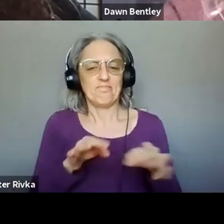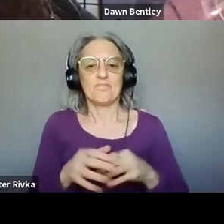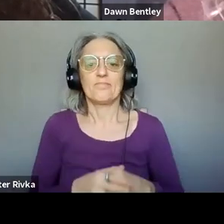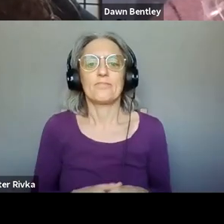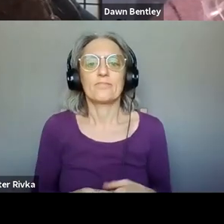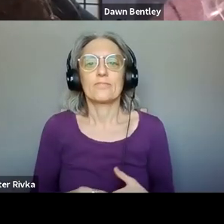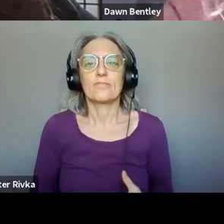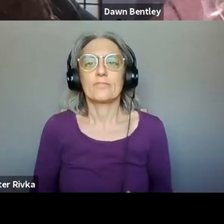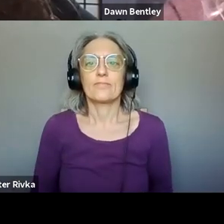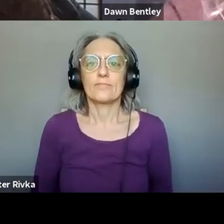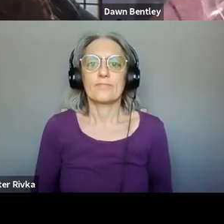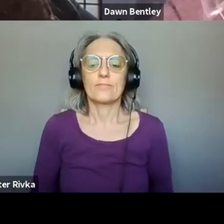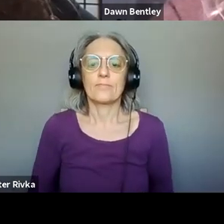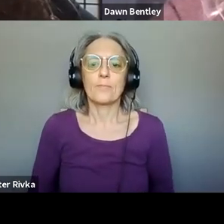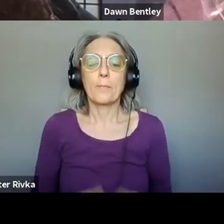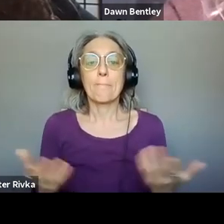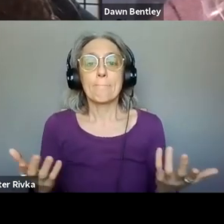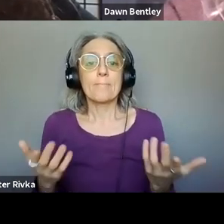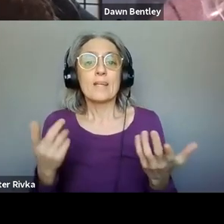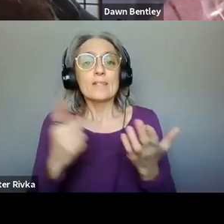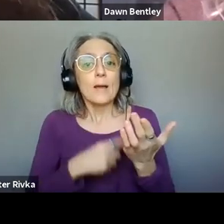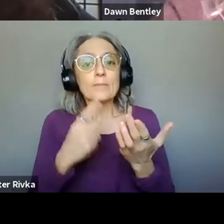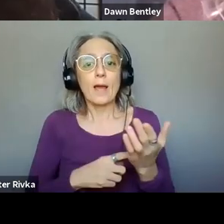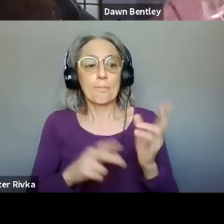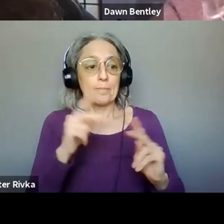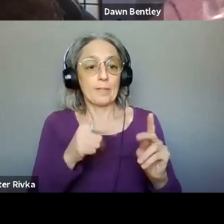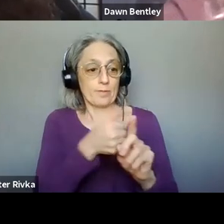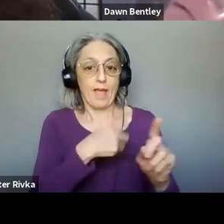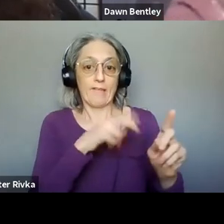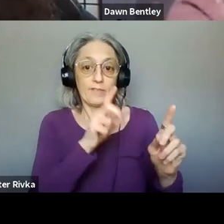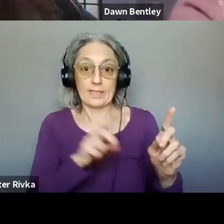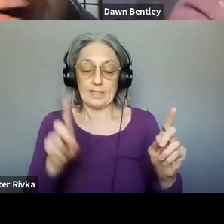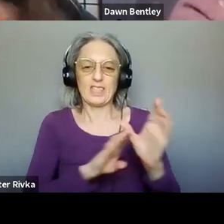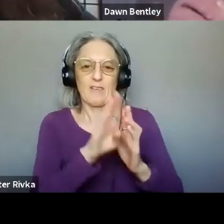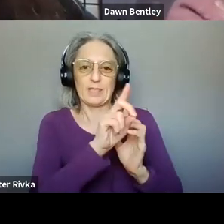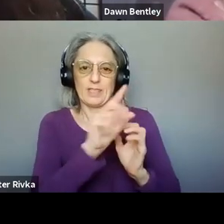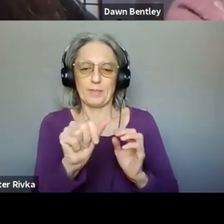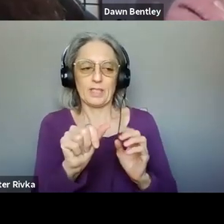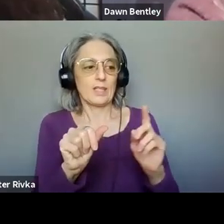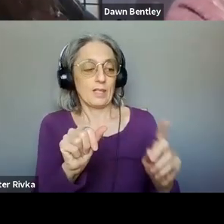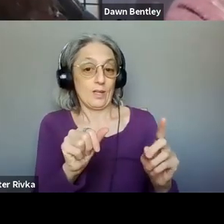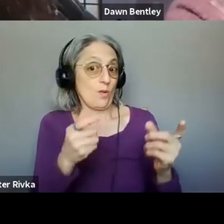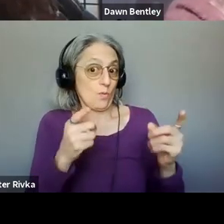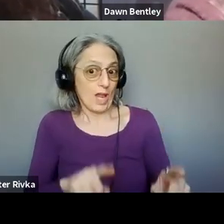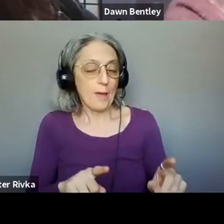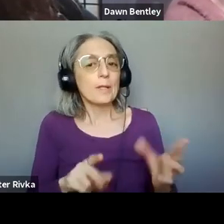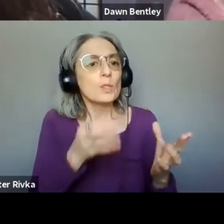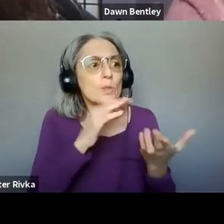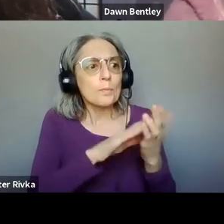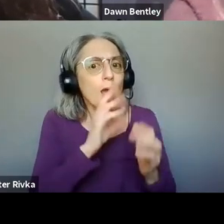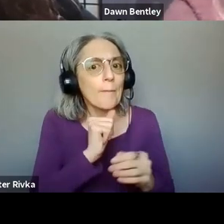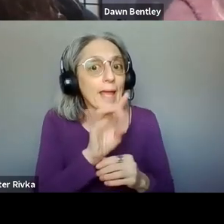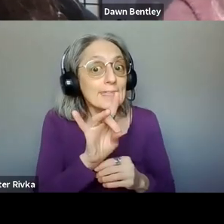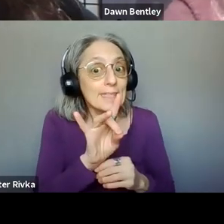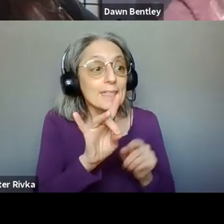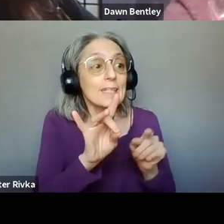with individuals with developmental disabilities is they're going to be 18 pretty soon. What do I do? And as Maggie just